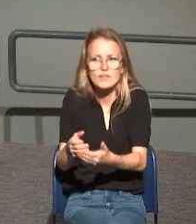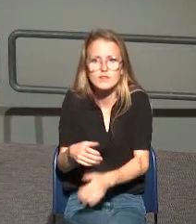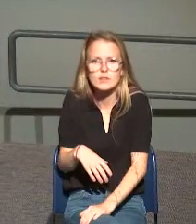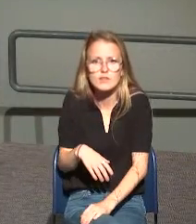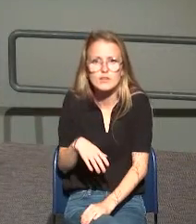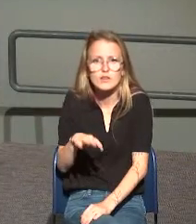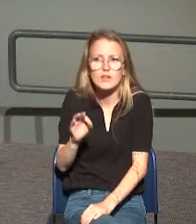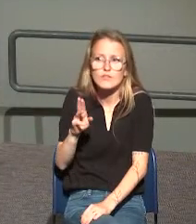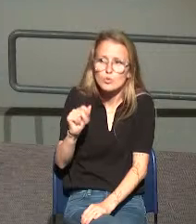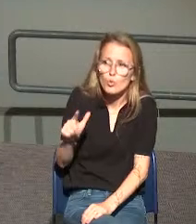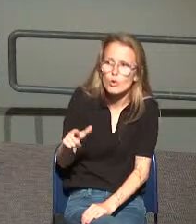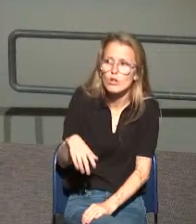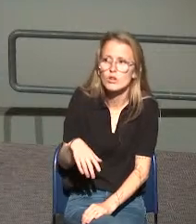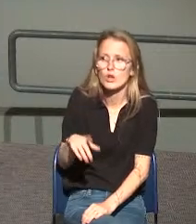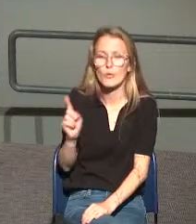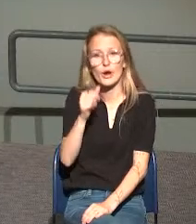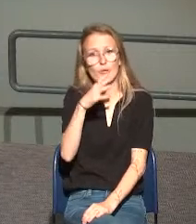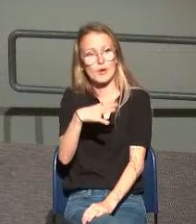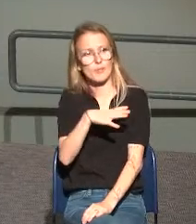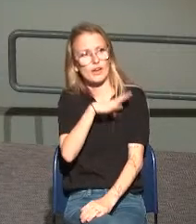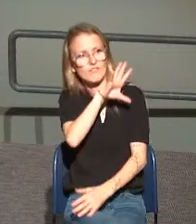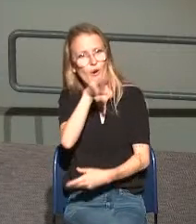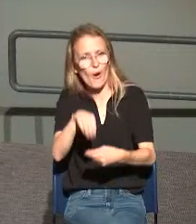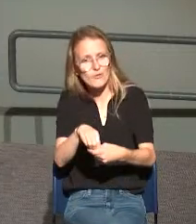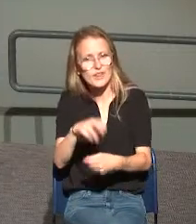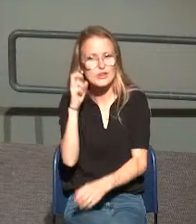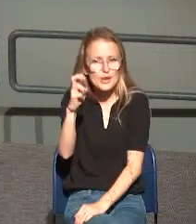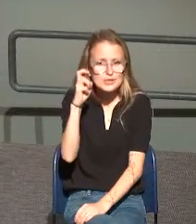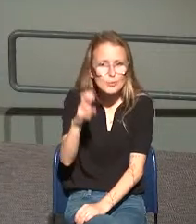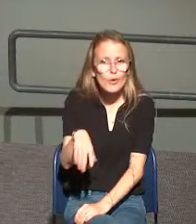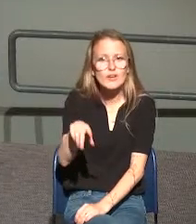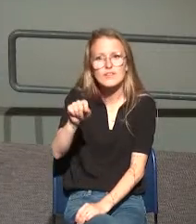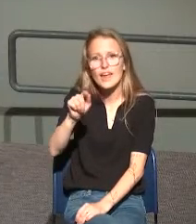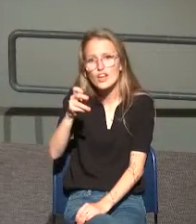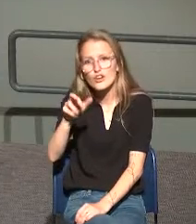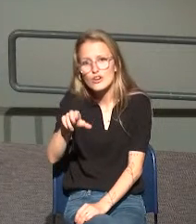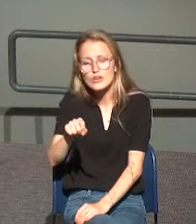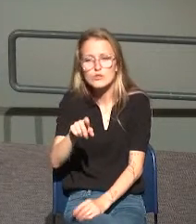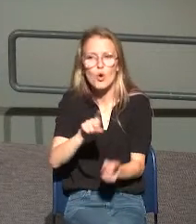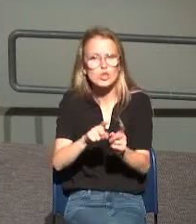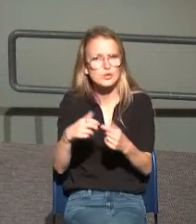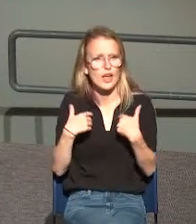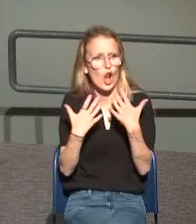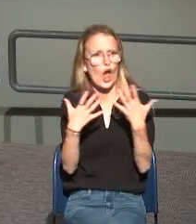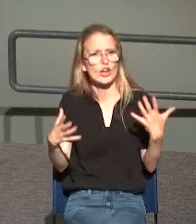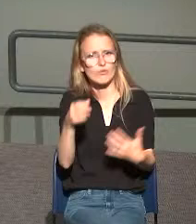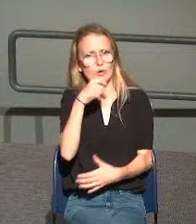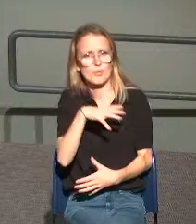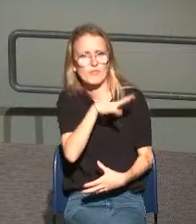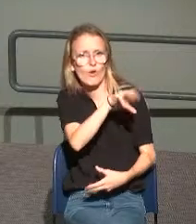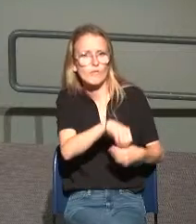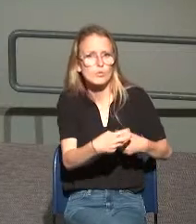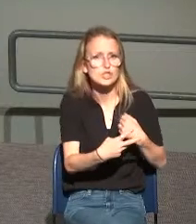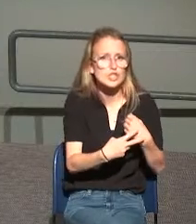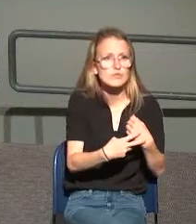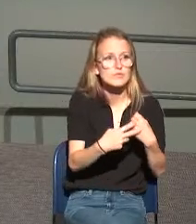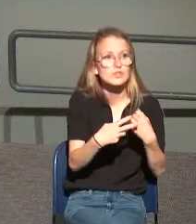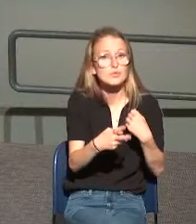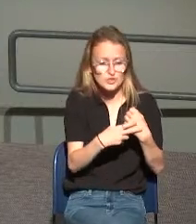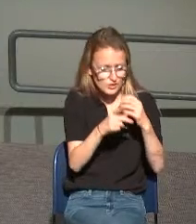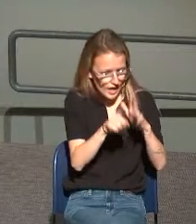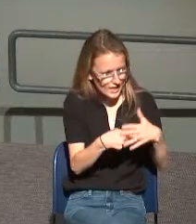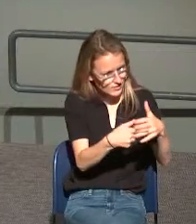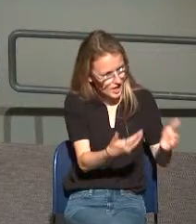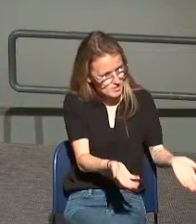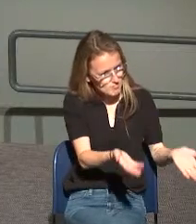the women? They're in the transports and the tankers, and you also had a lot of women who were in the reserves, and the reserves were activated. And so